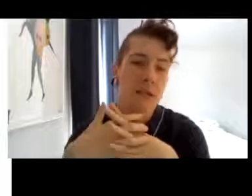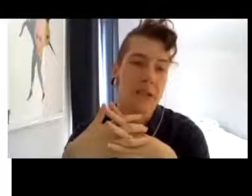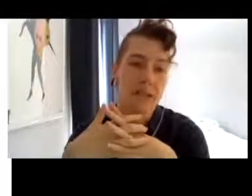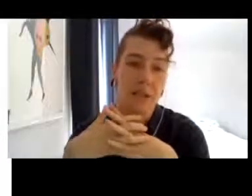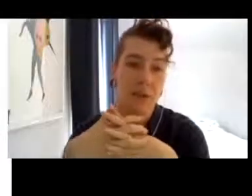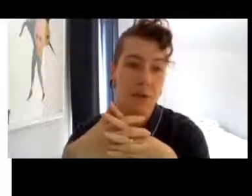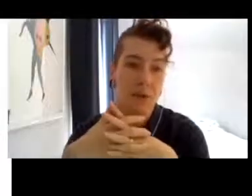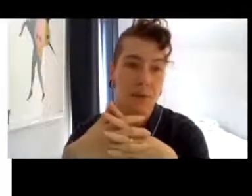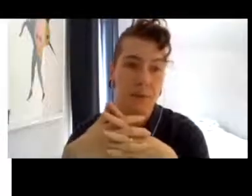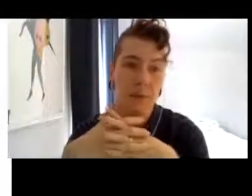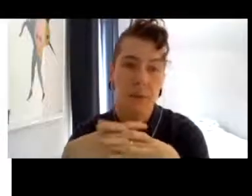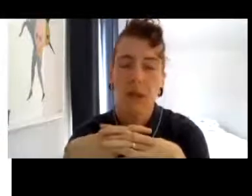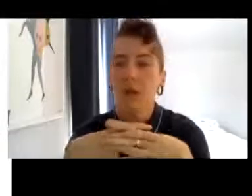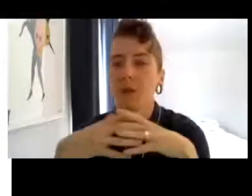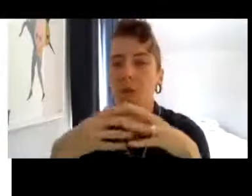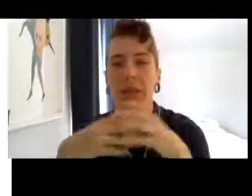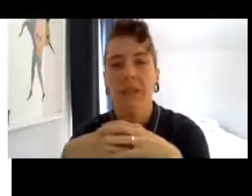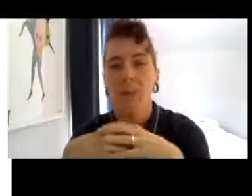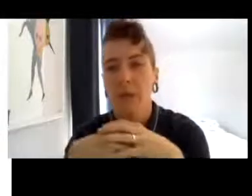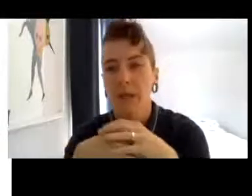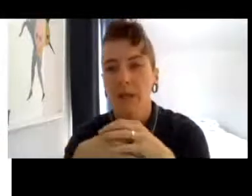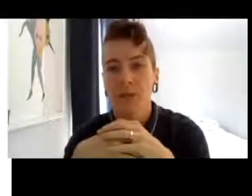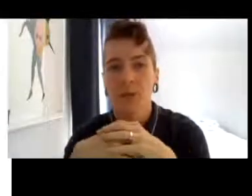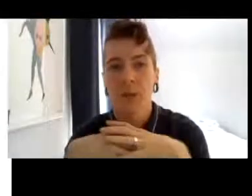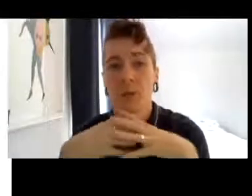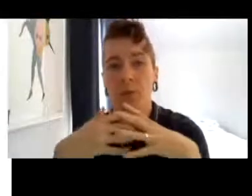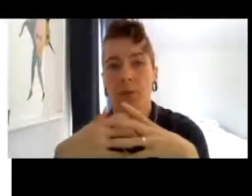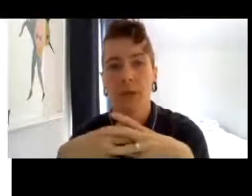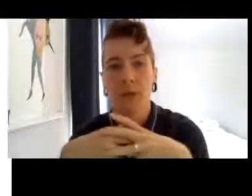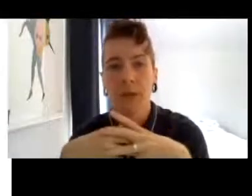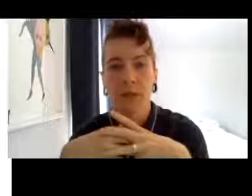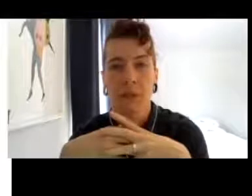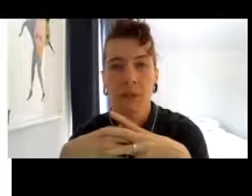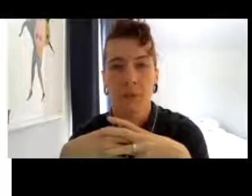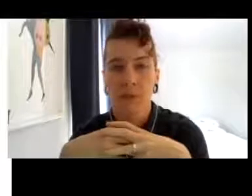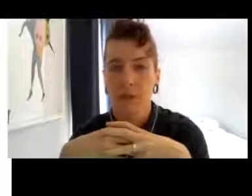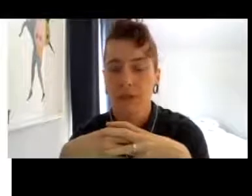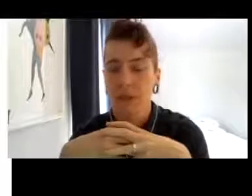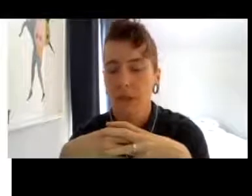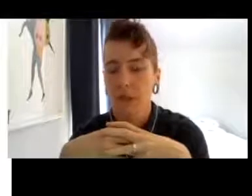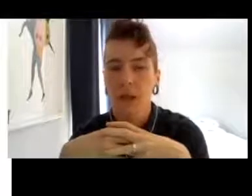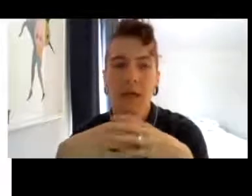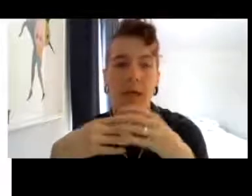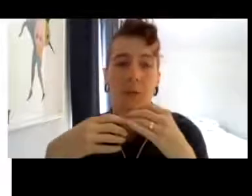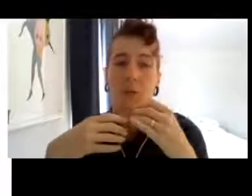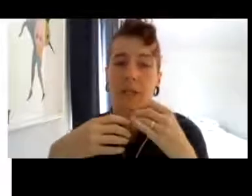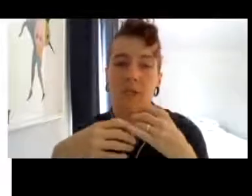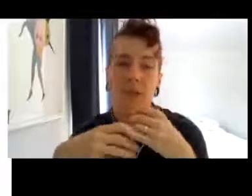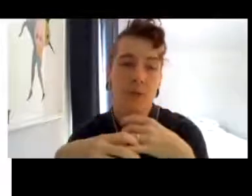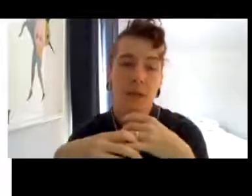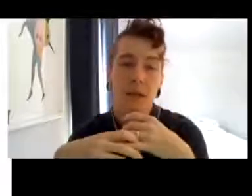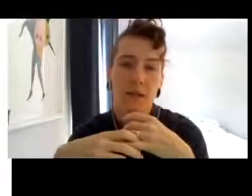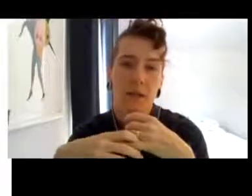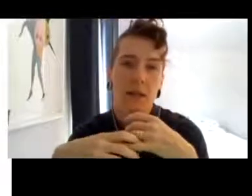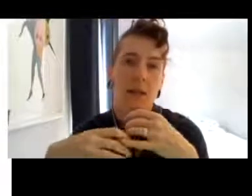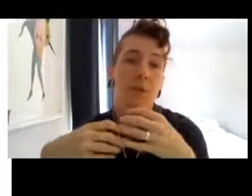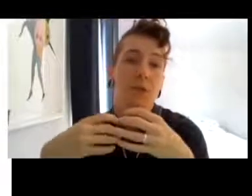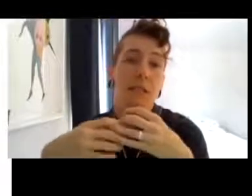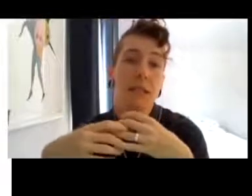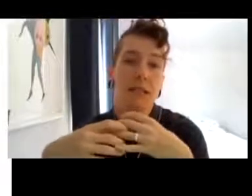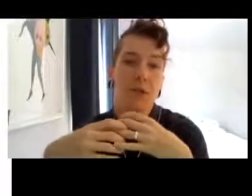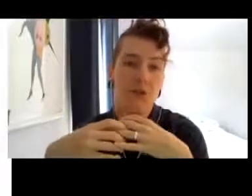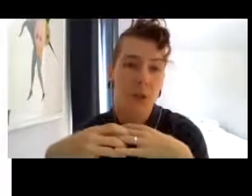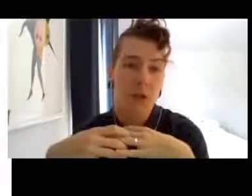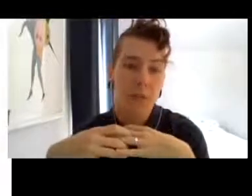language processing disorders. Some really simple ways to improve the readability of your materials: keep your messaging direct, keep